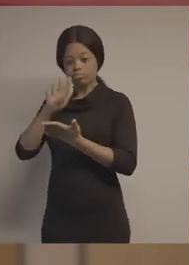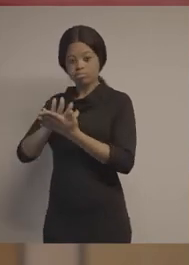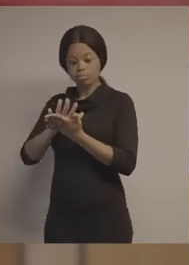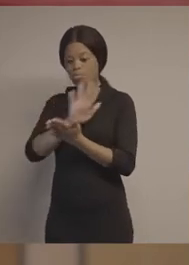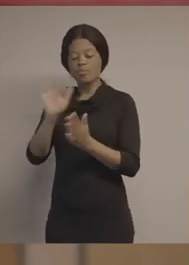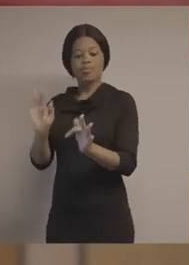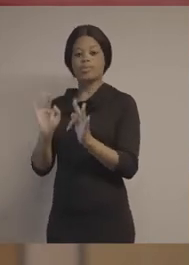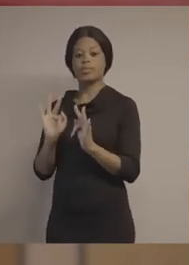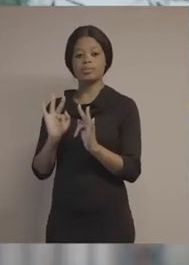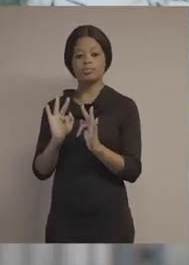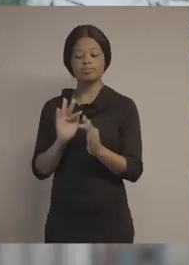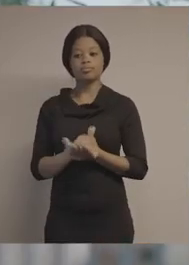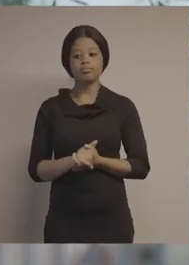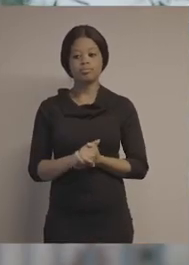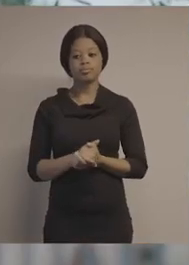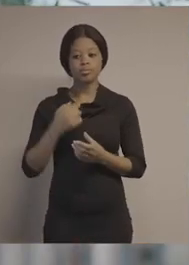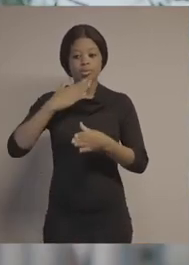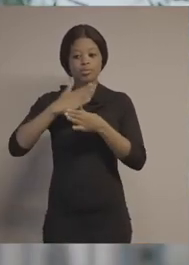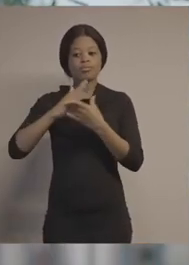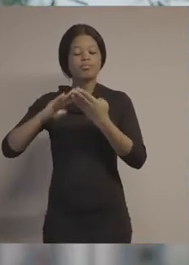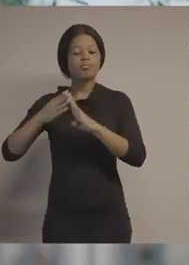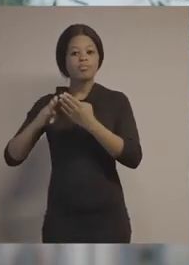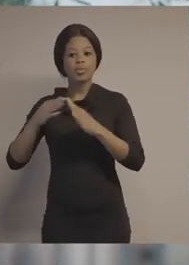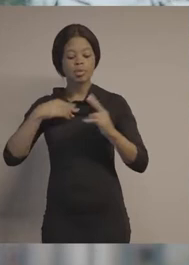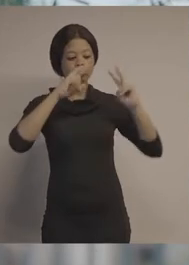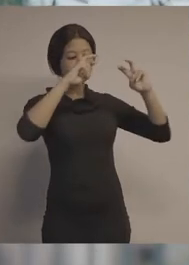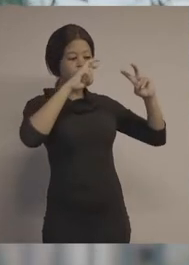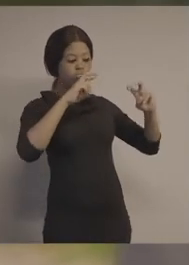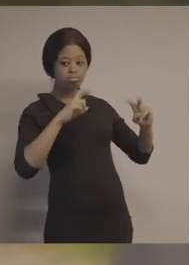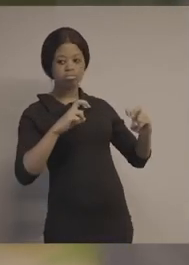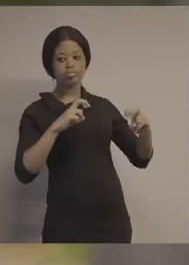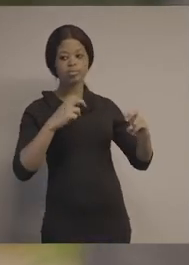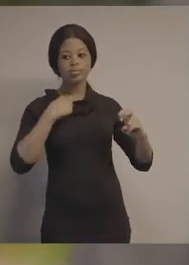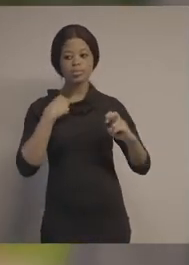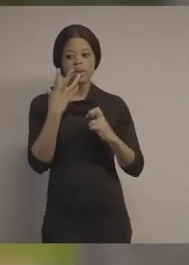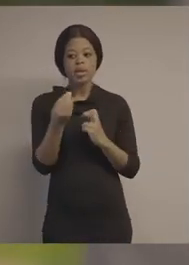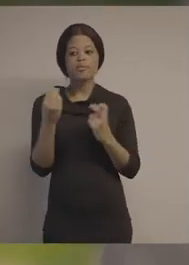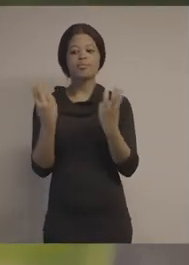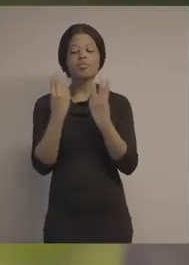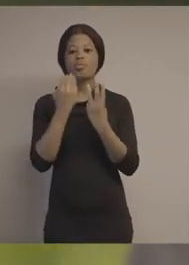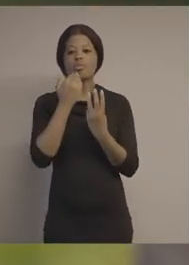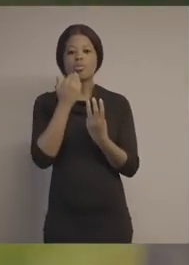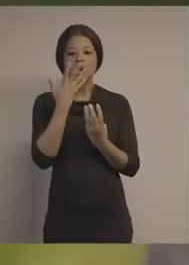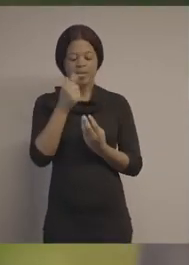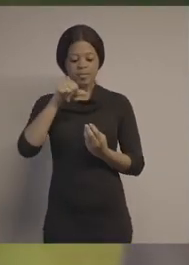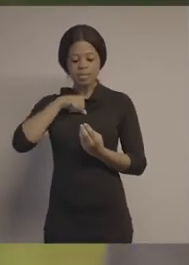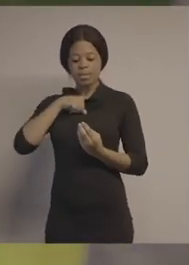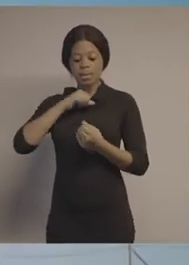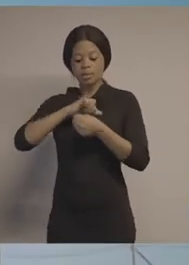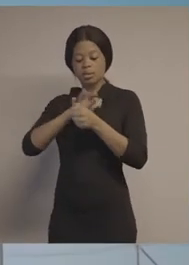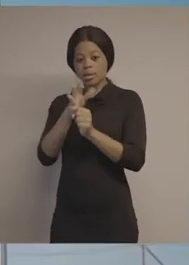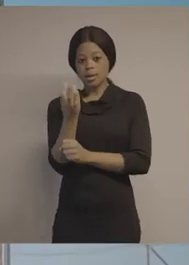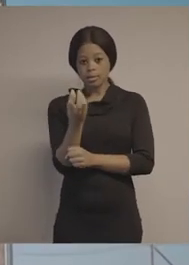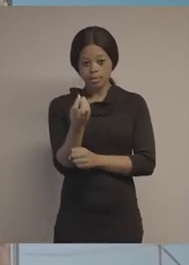and not people of fear. Ons werk was in die gemeenskap waar ons die screening doen. Ek het nou al mense teëgekom wat hulle simptome gehad het,